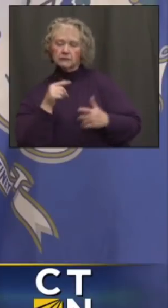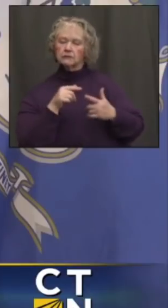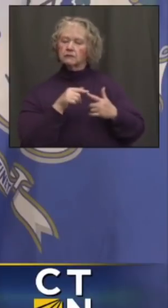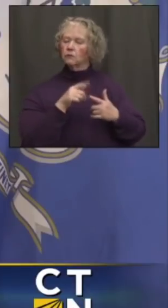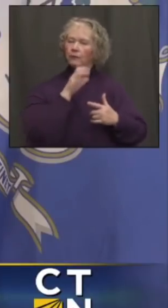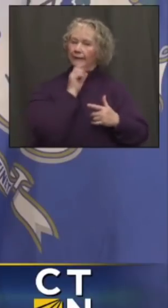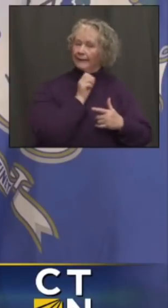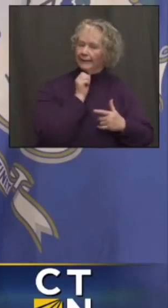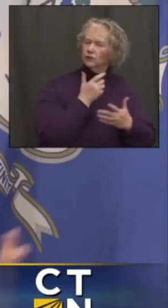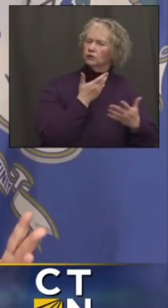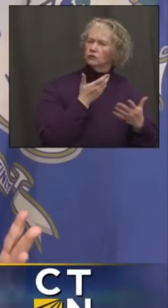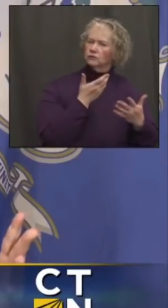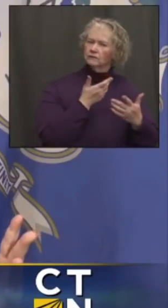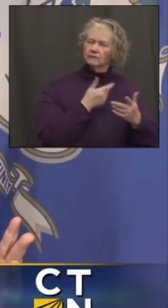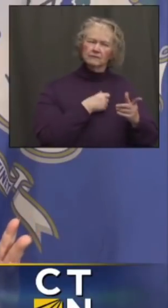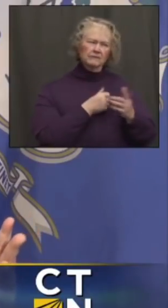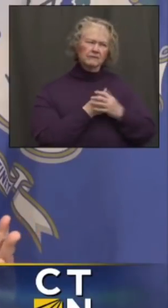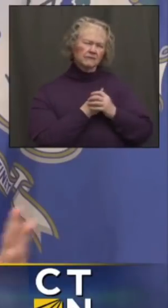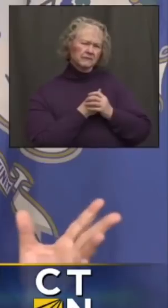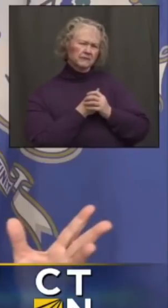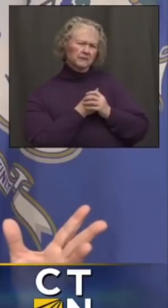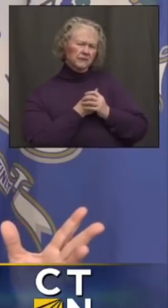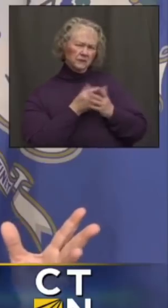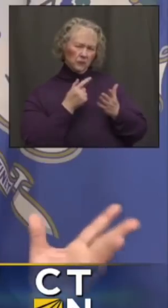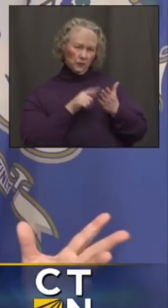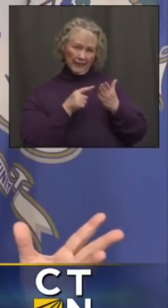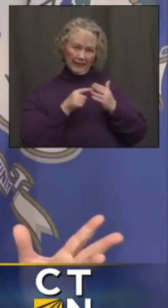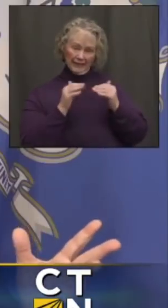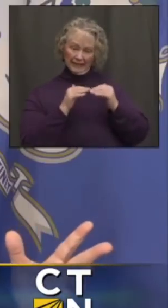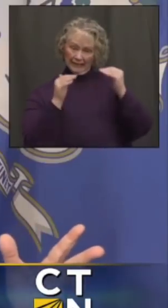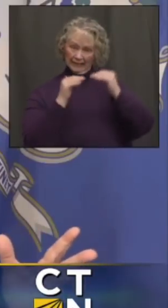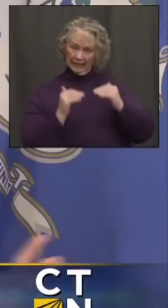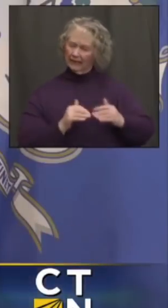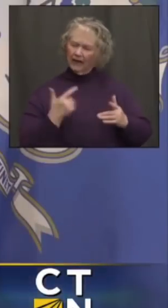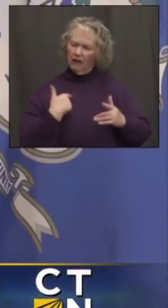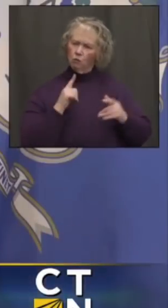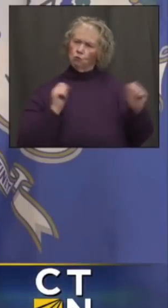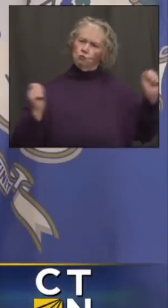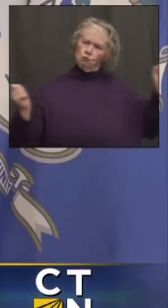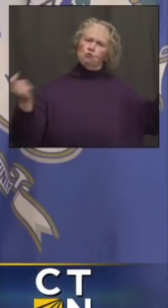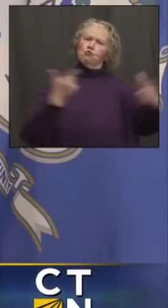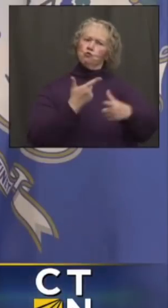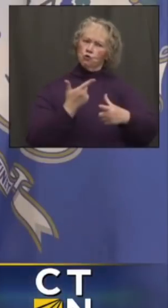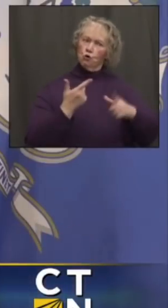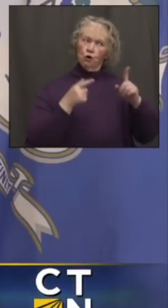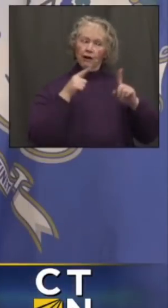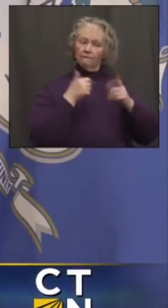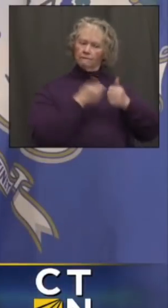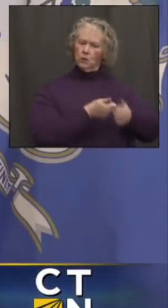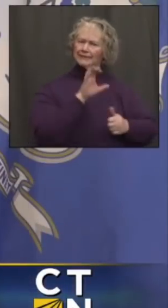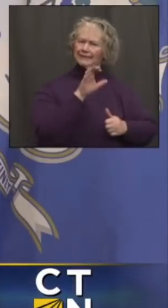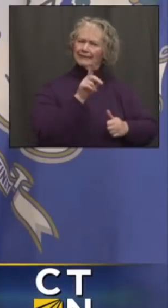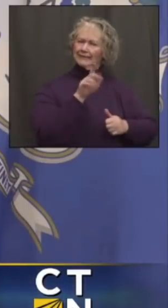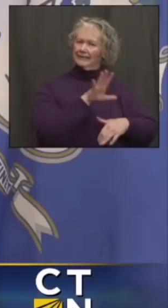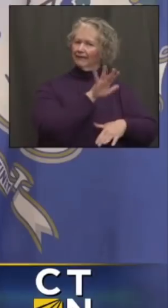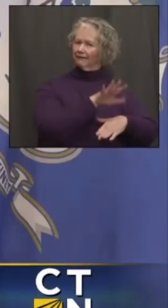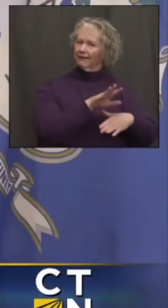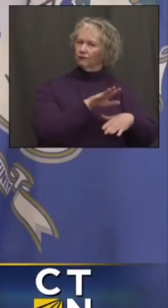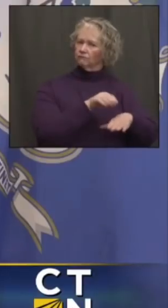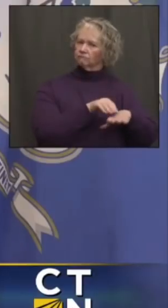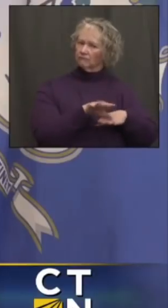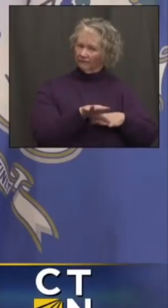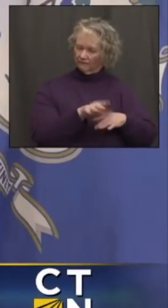to the essential workers, or more specifically to the people with medical conditions, so sort of like we did with